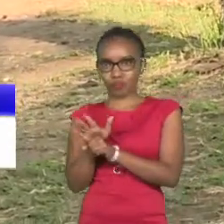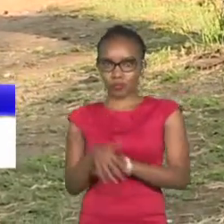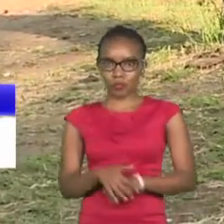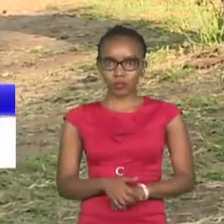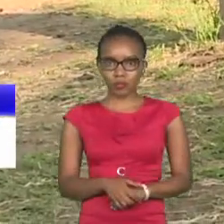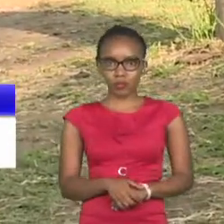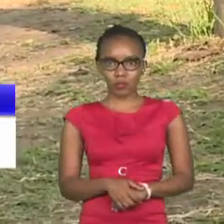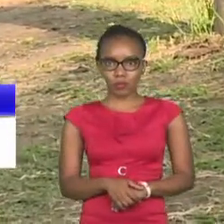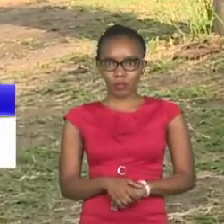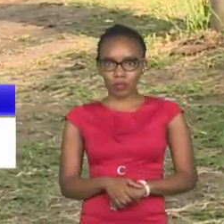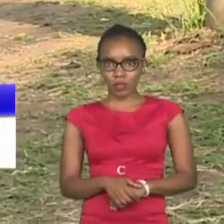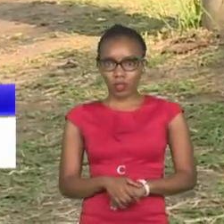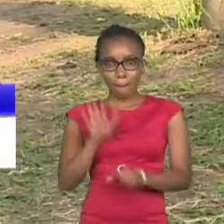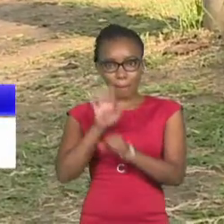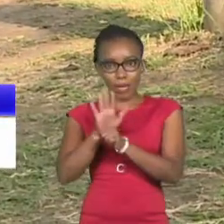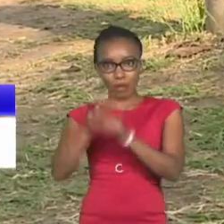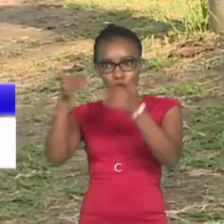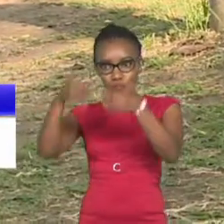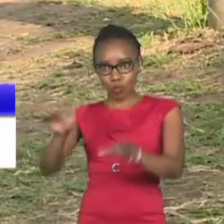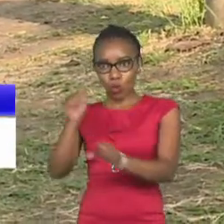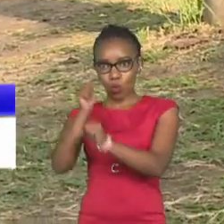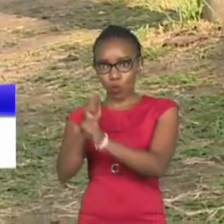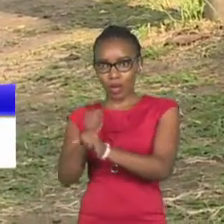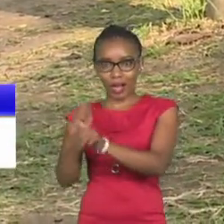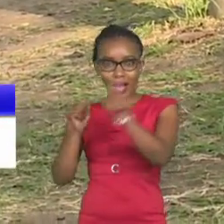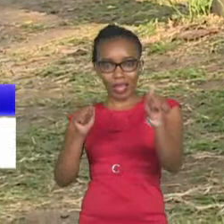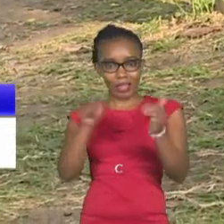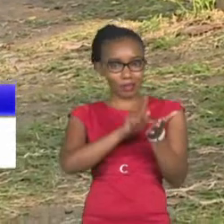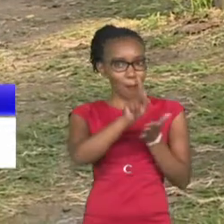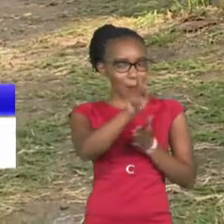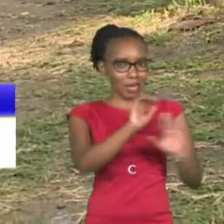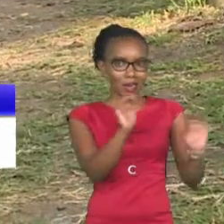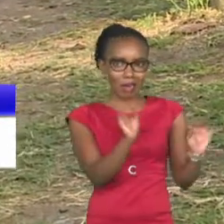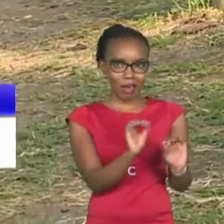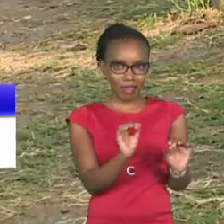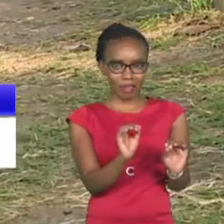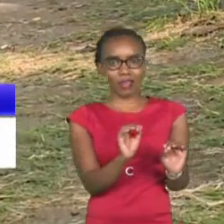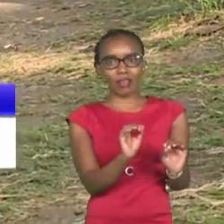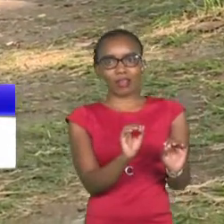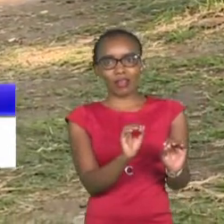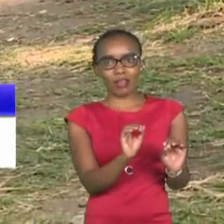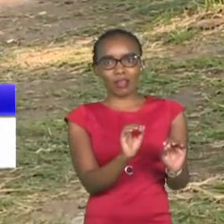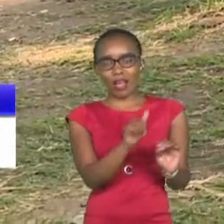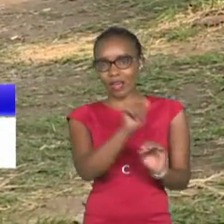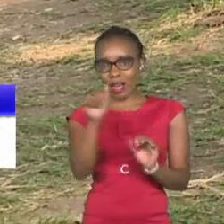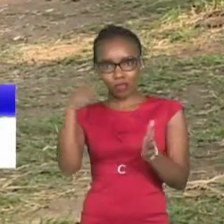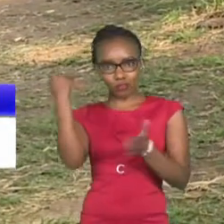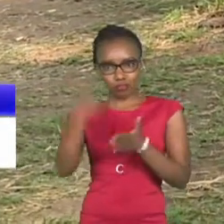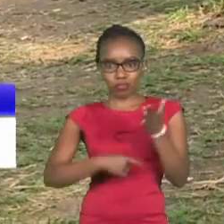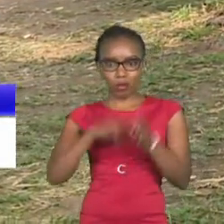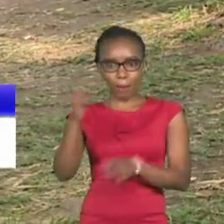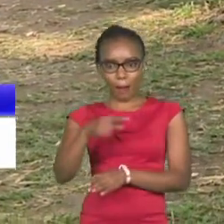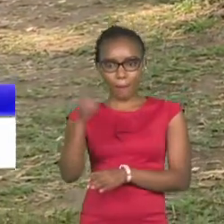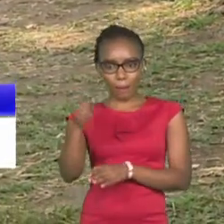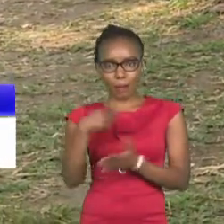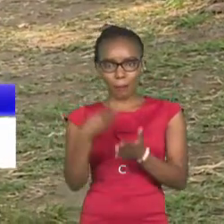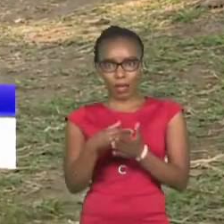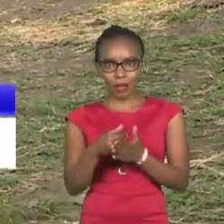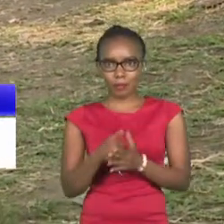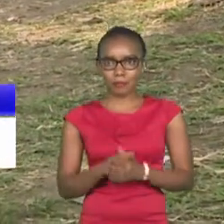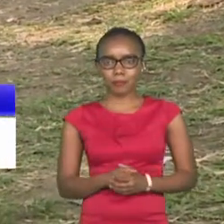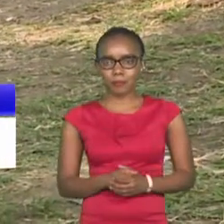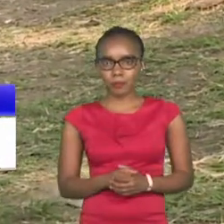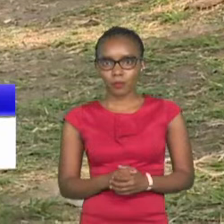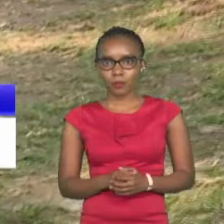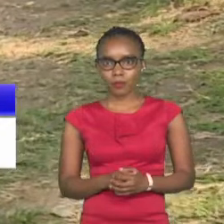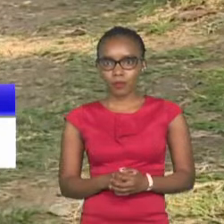incomes. A big number lost jobs and others were put on unpaid leave while most experienced a pay cuts. Reporting for Switch Business, my name